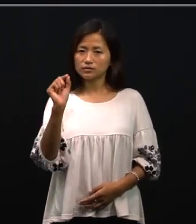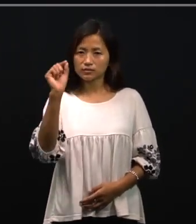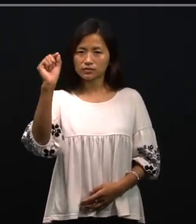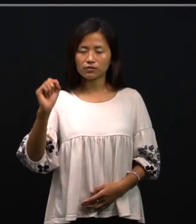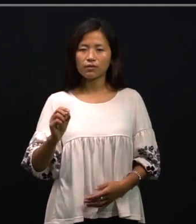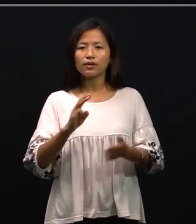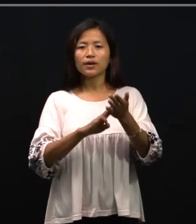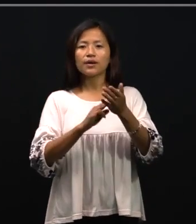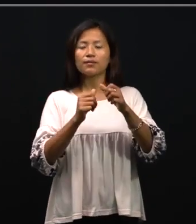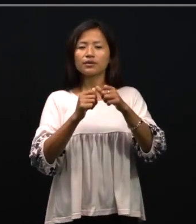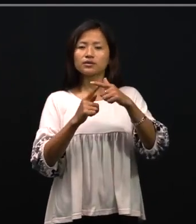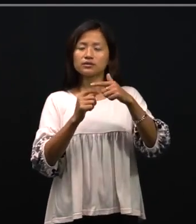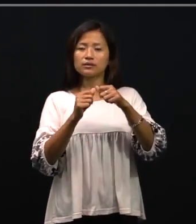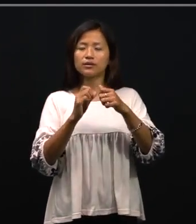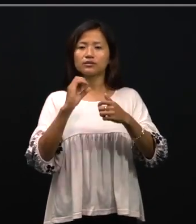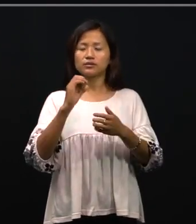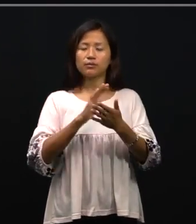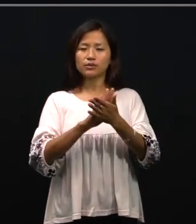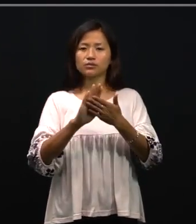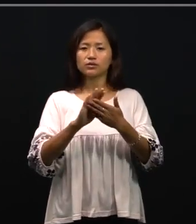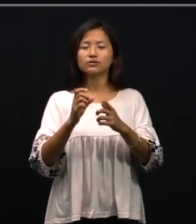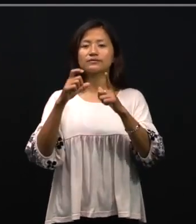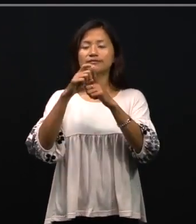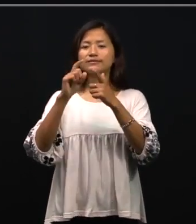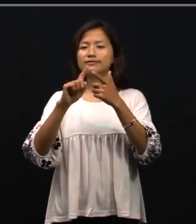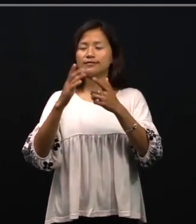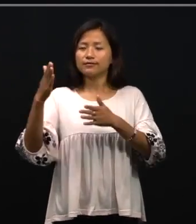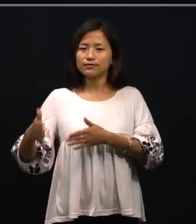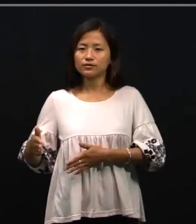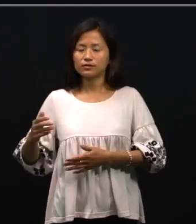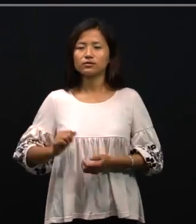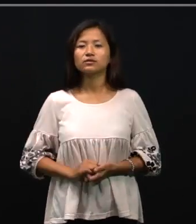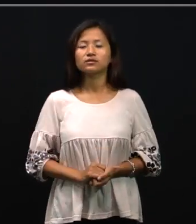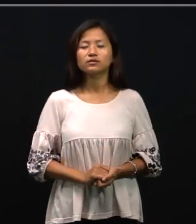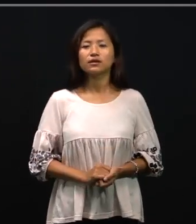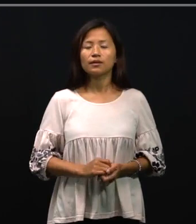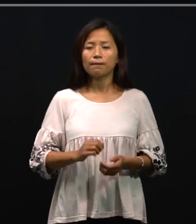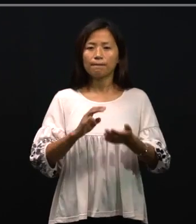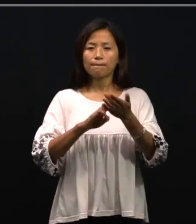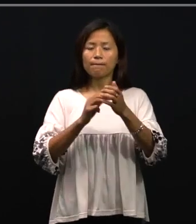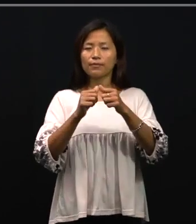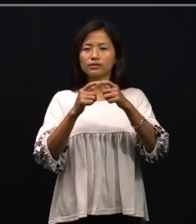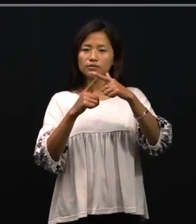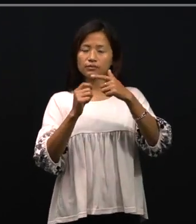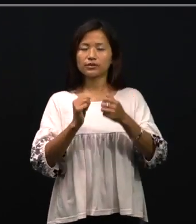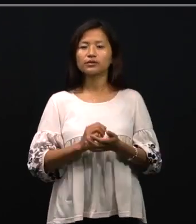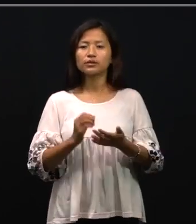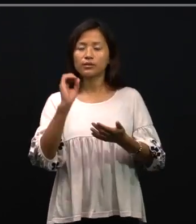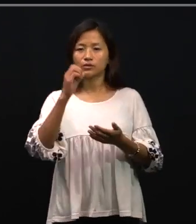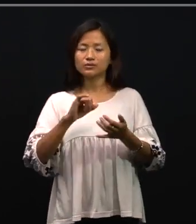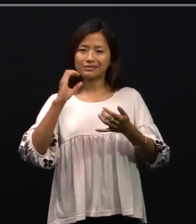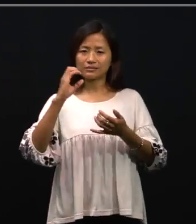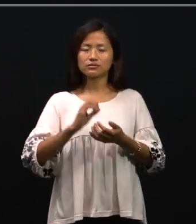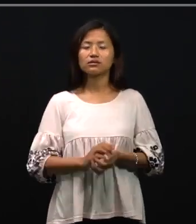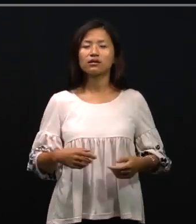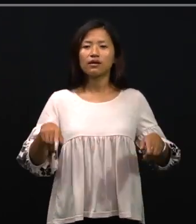division. There are different types of cell division: mitosis and meiosis. So mitosis,